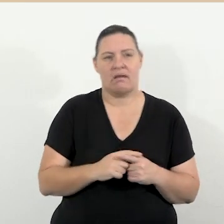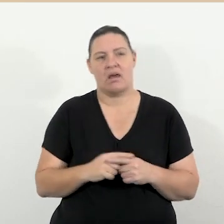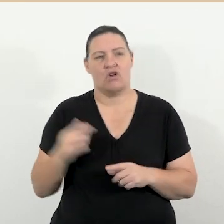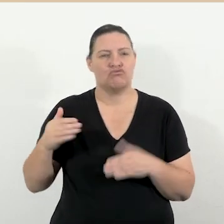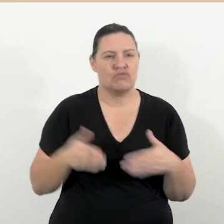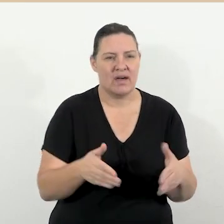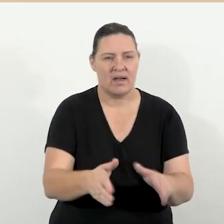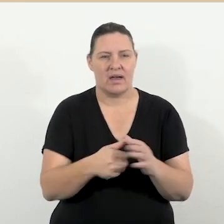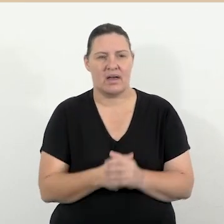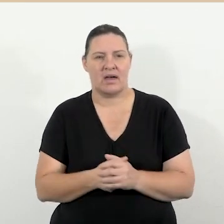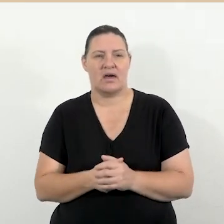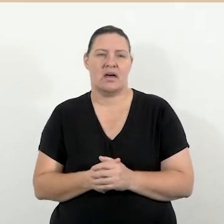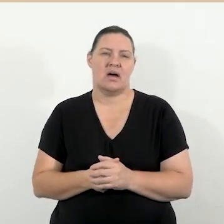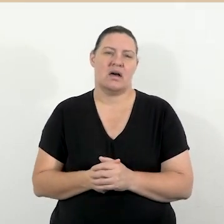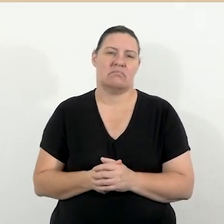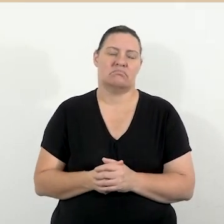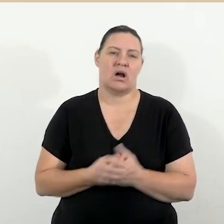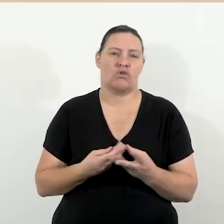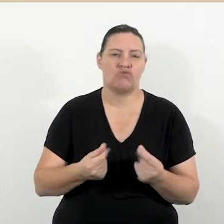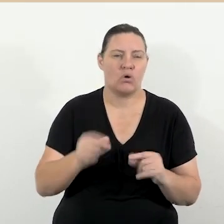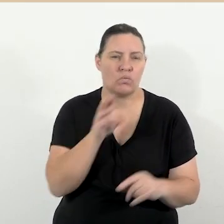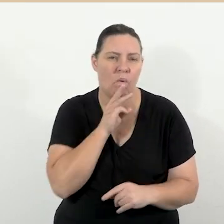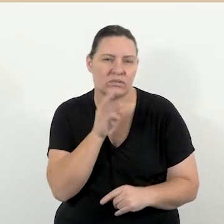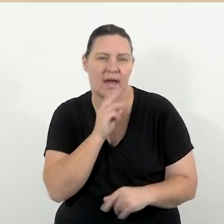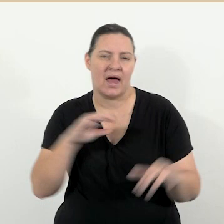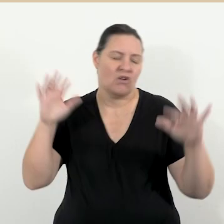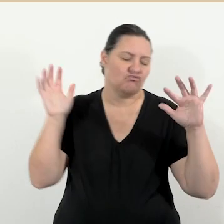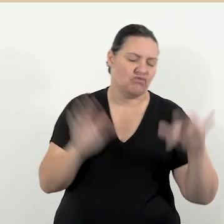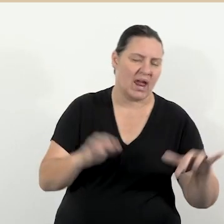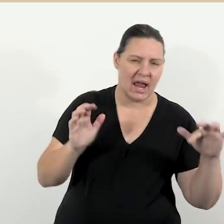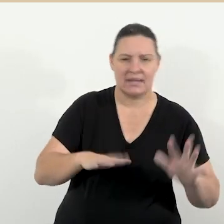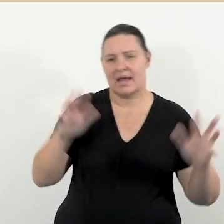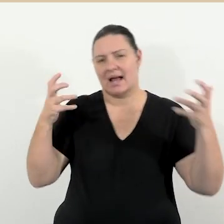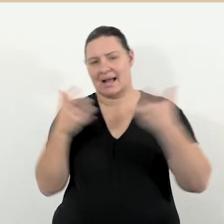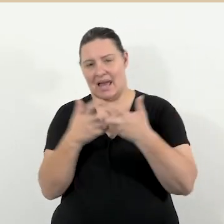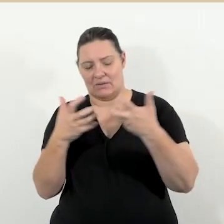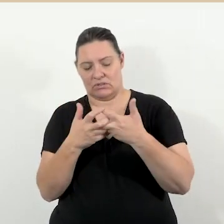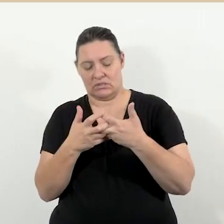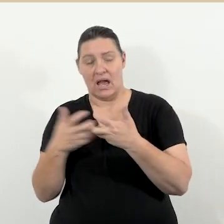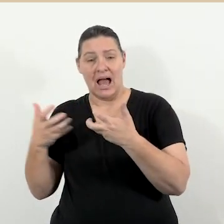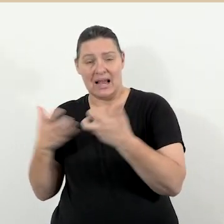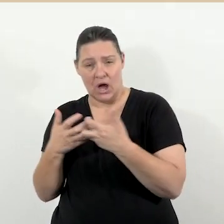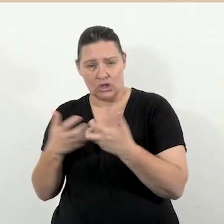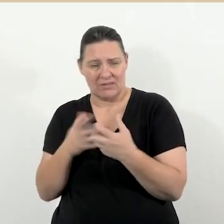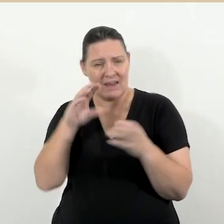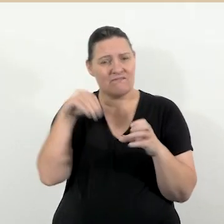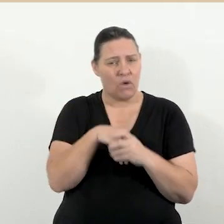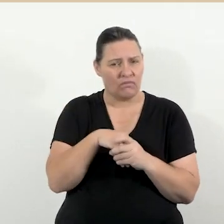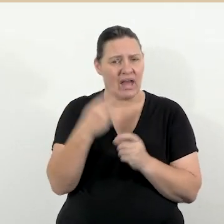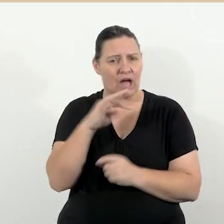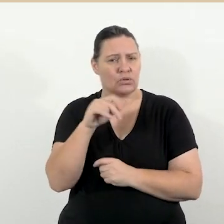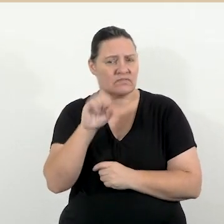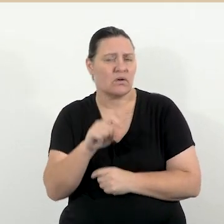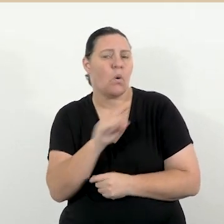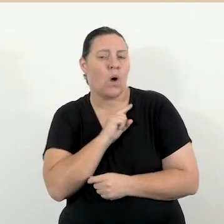the groundwater, the rain, as well as the clouds. Now, the clouds form part of the hydrosphere because they